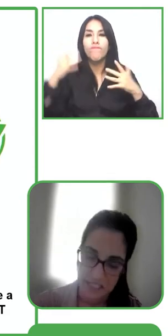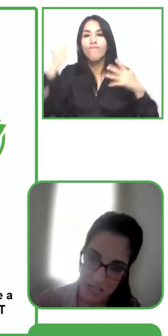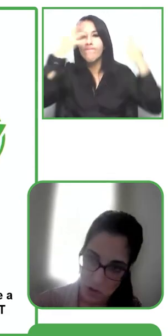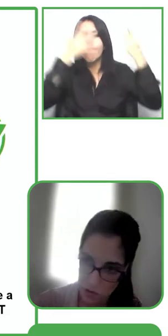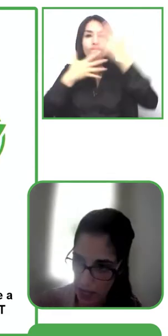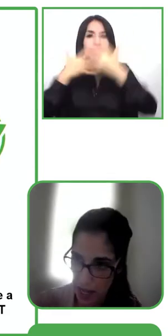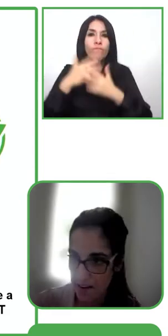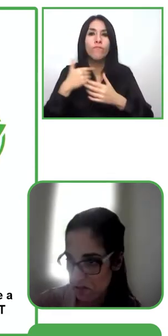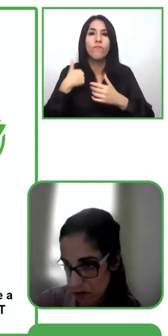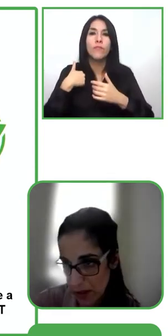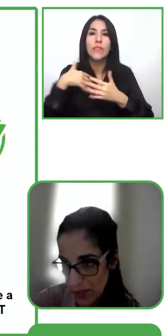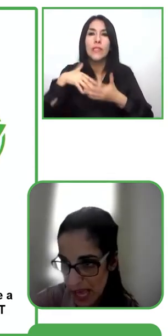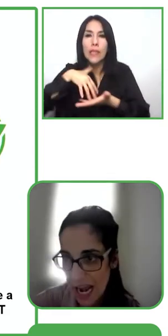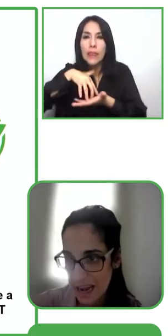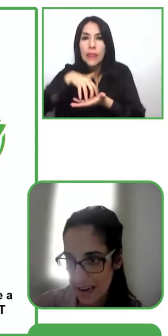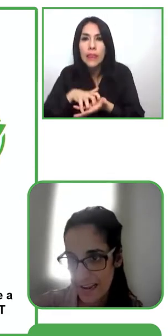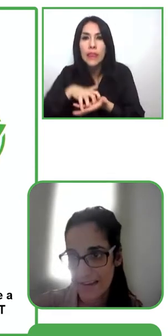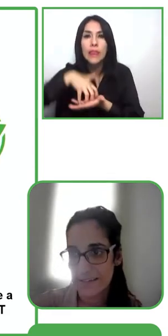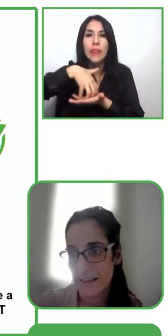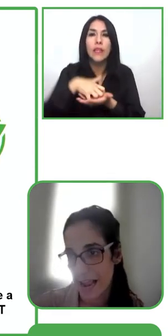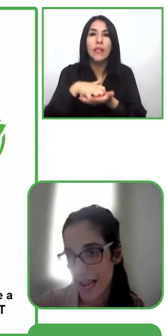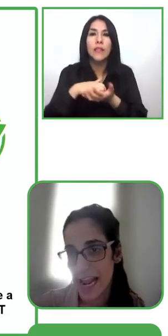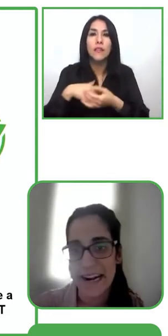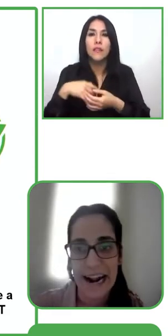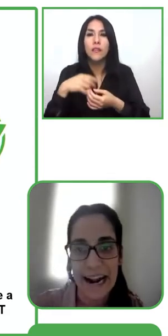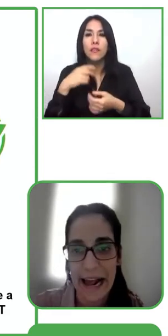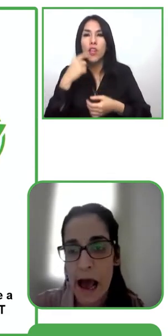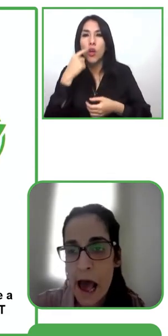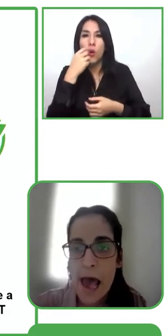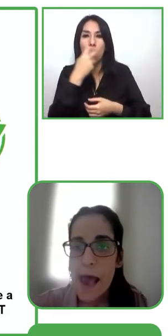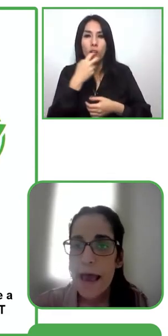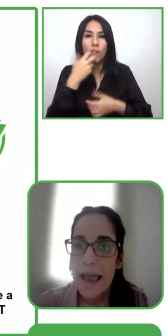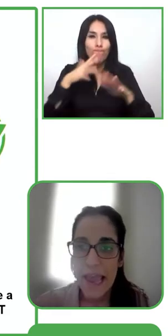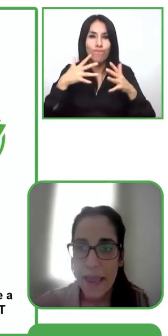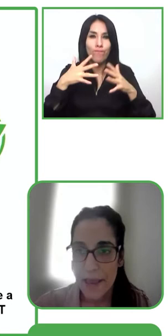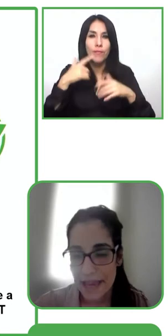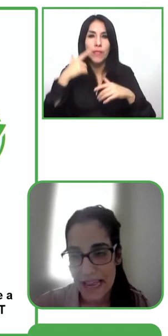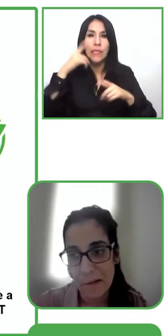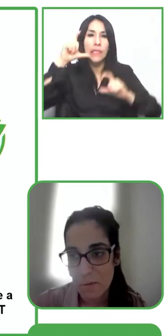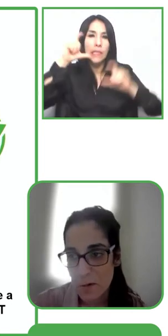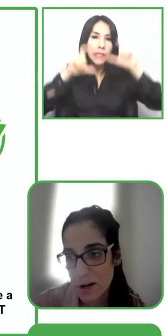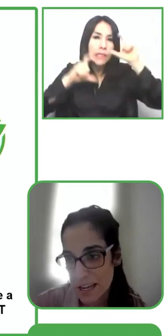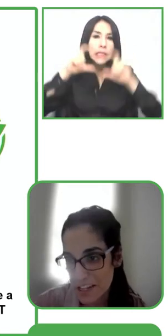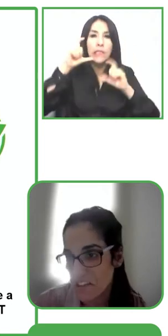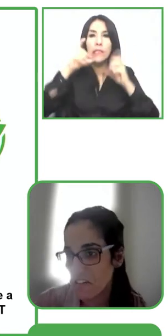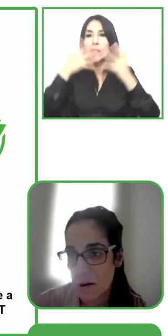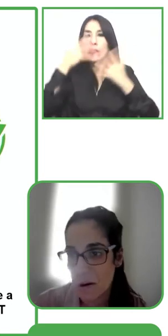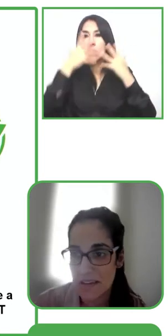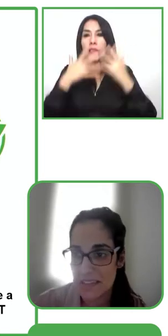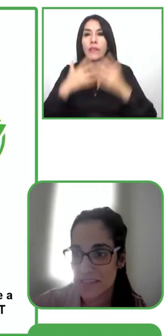way of walking, how we speak, and our face expressions,